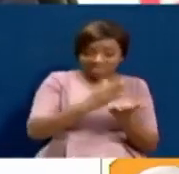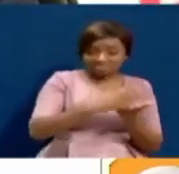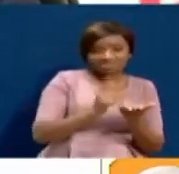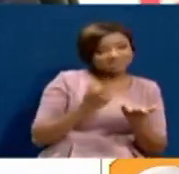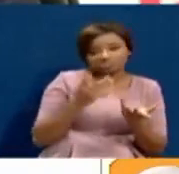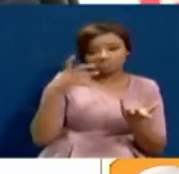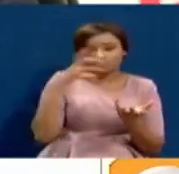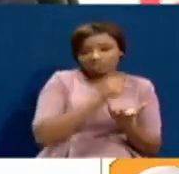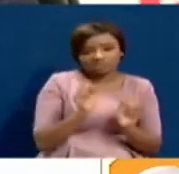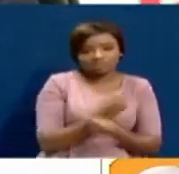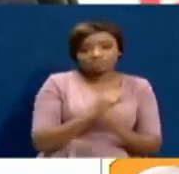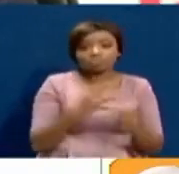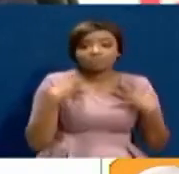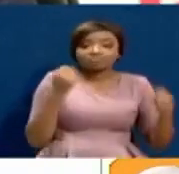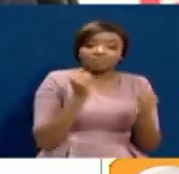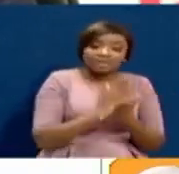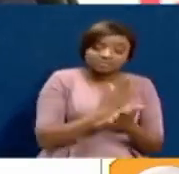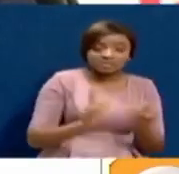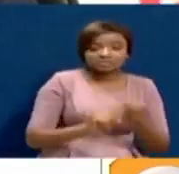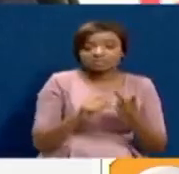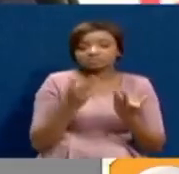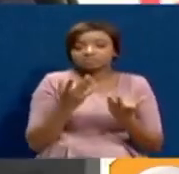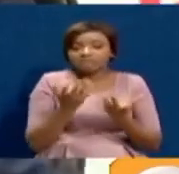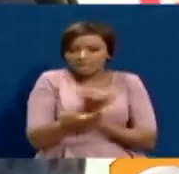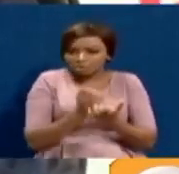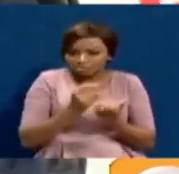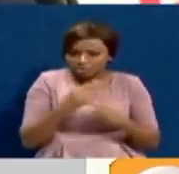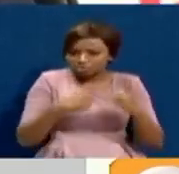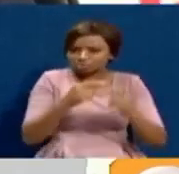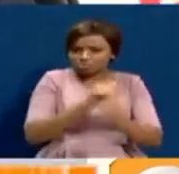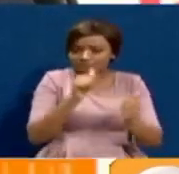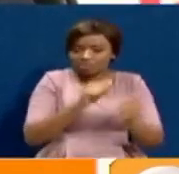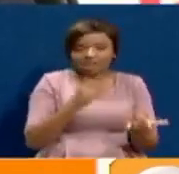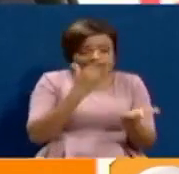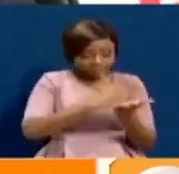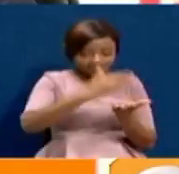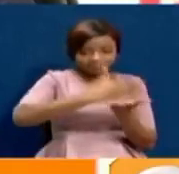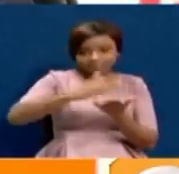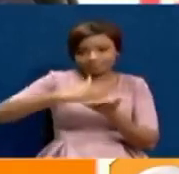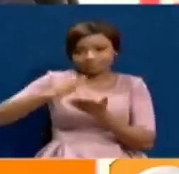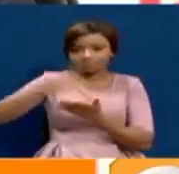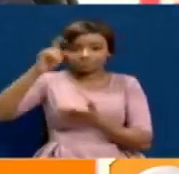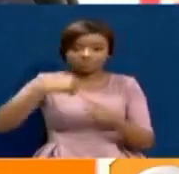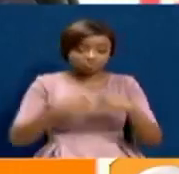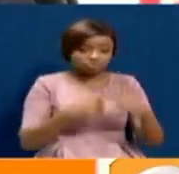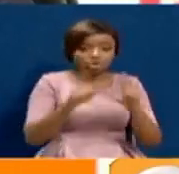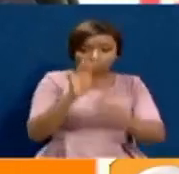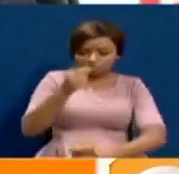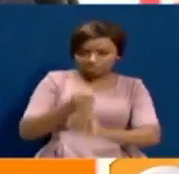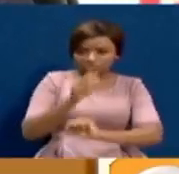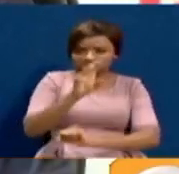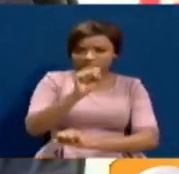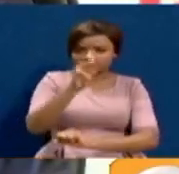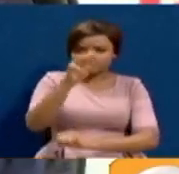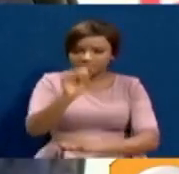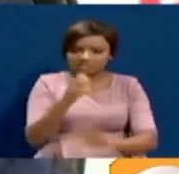do without. In the health sector, in making the economy remain afloat, supporting the SMEs through the credit